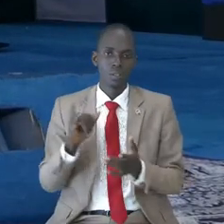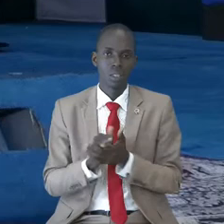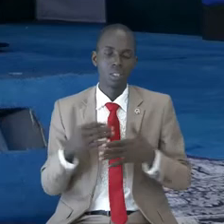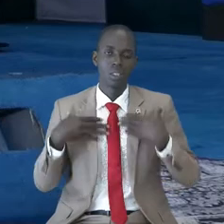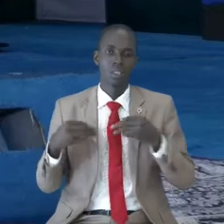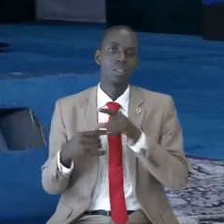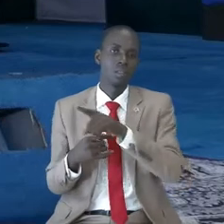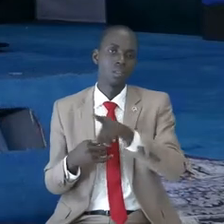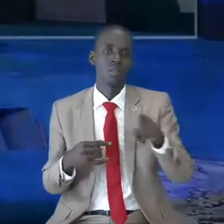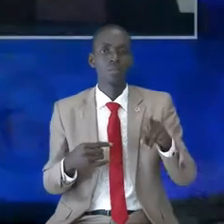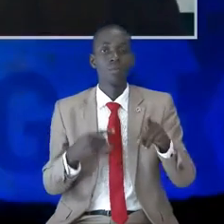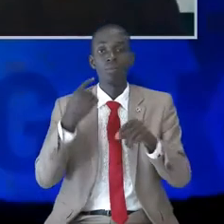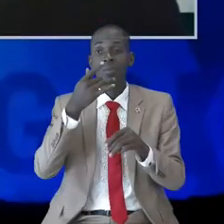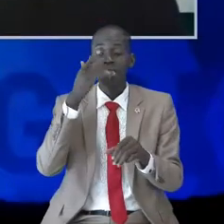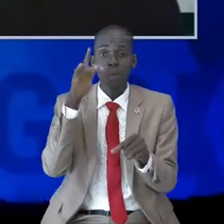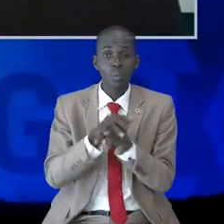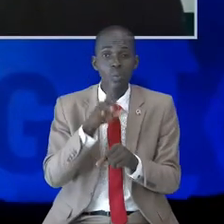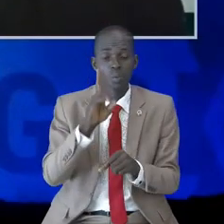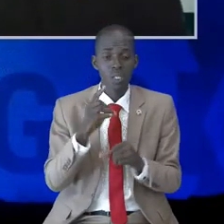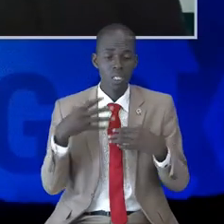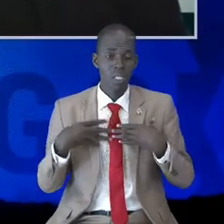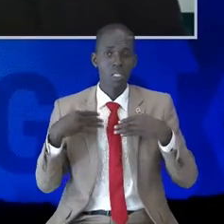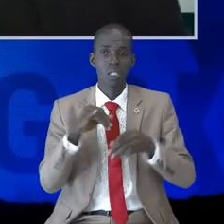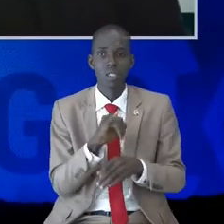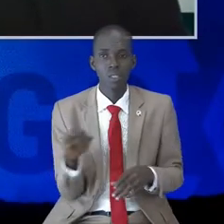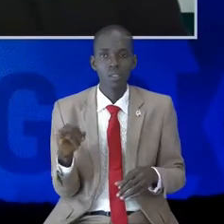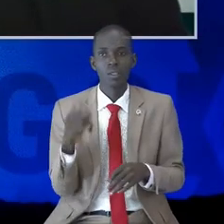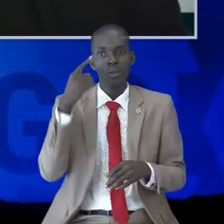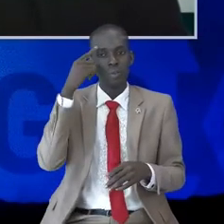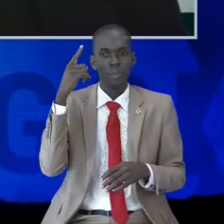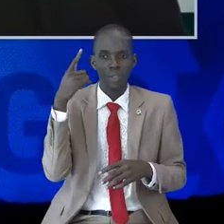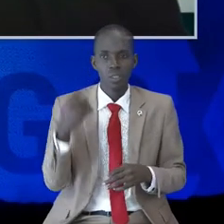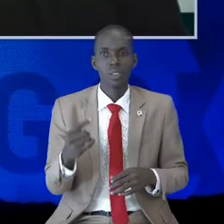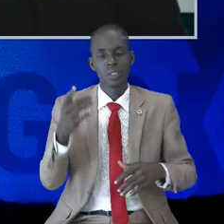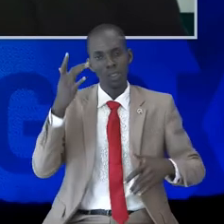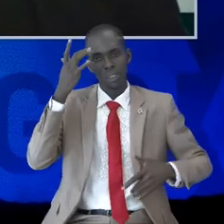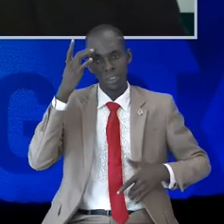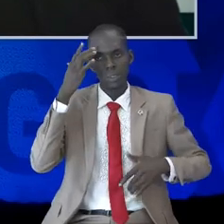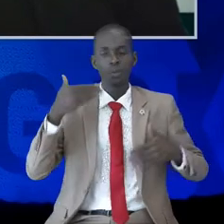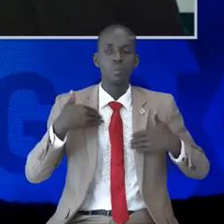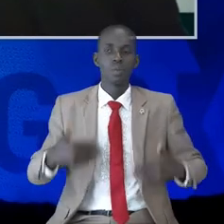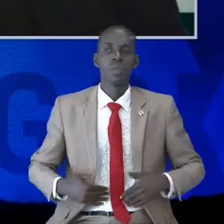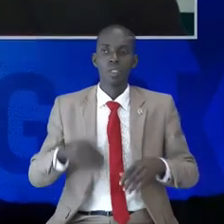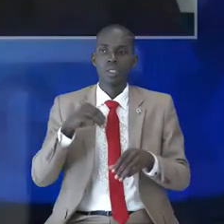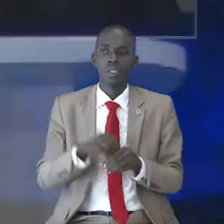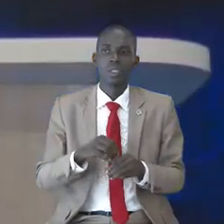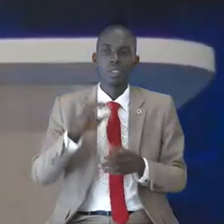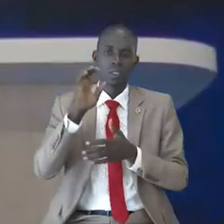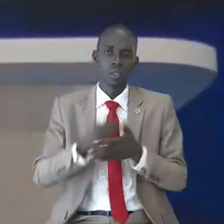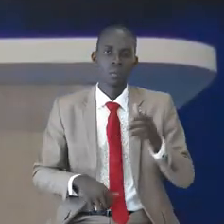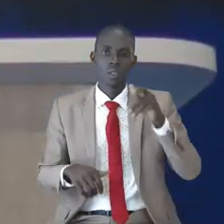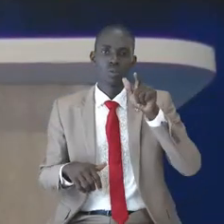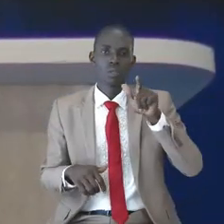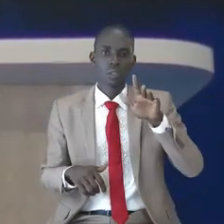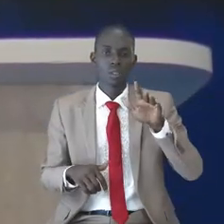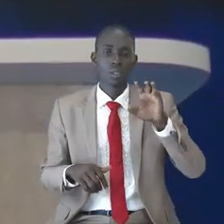thee. The promised healing for the sick body. Chapter 23 of Exodus.